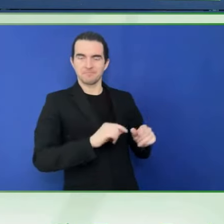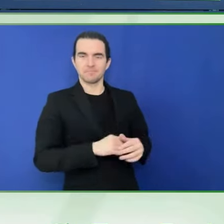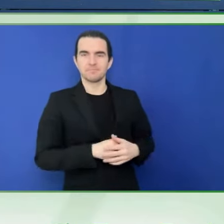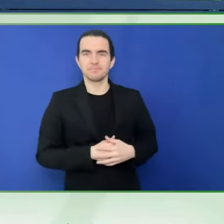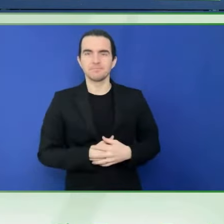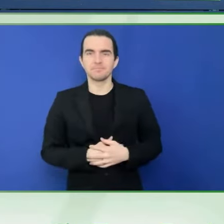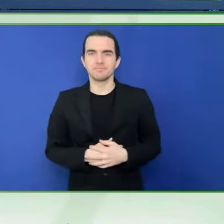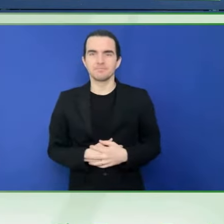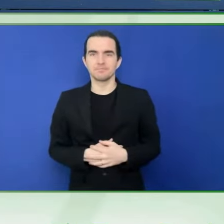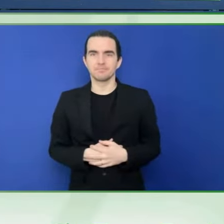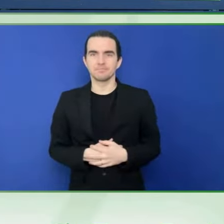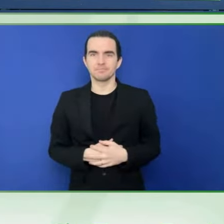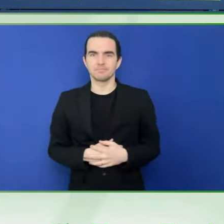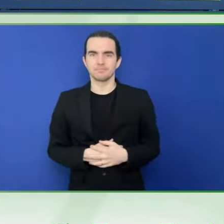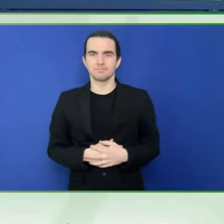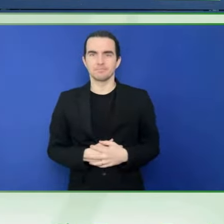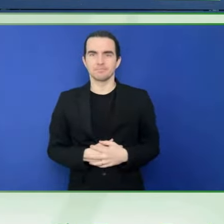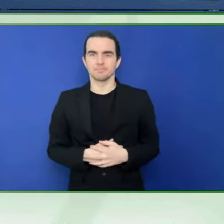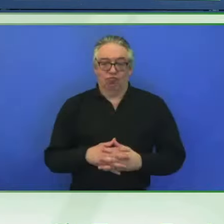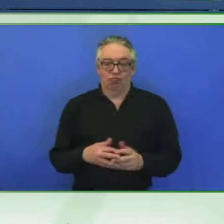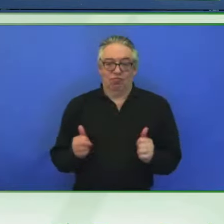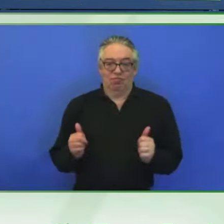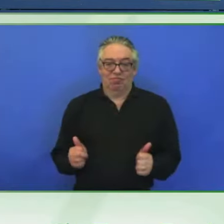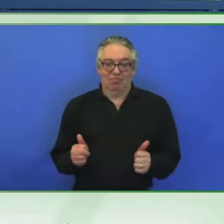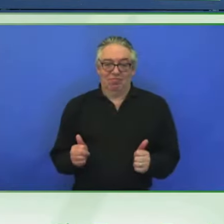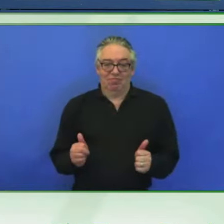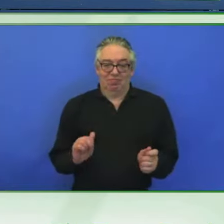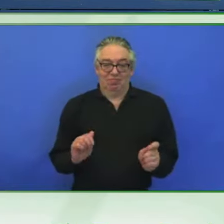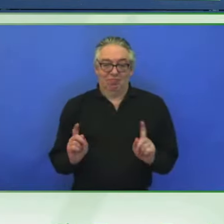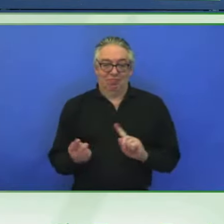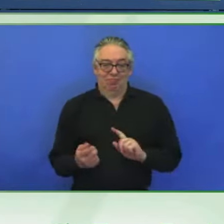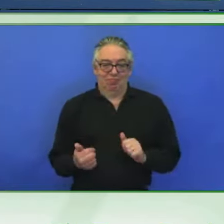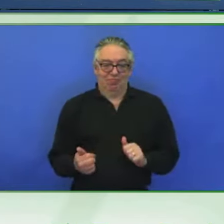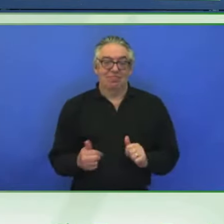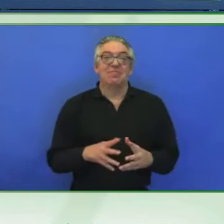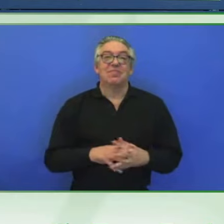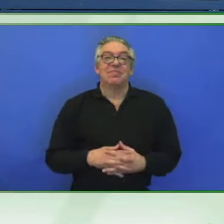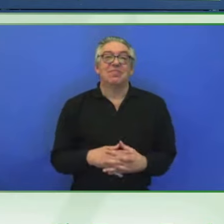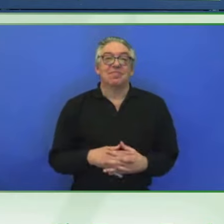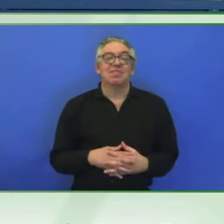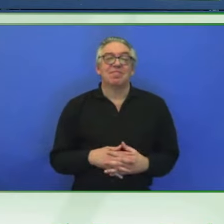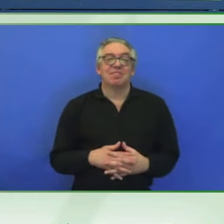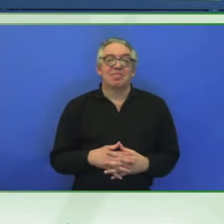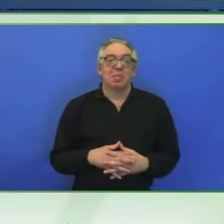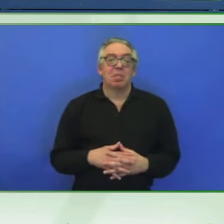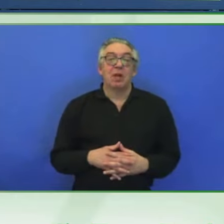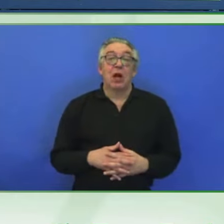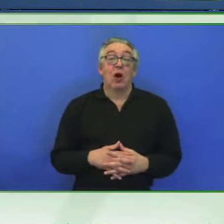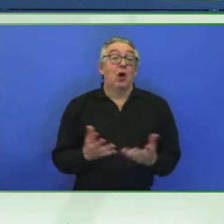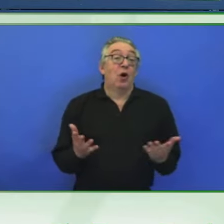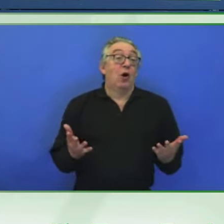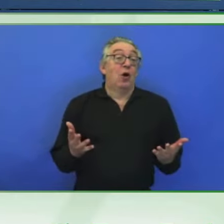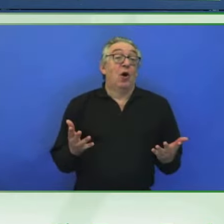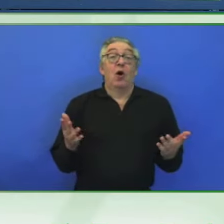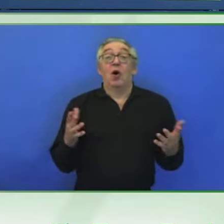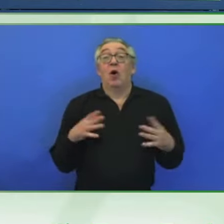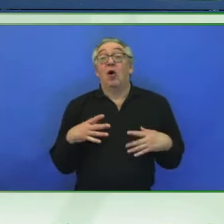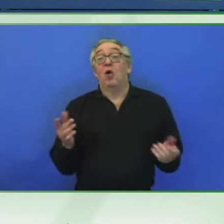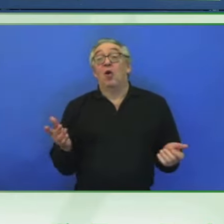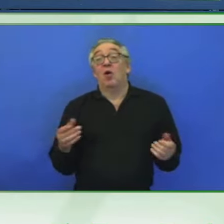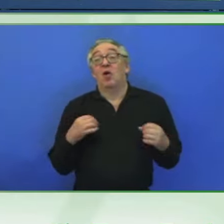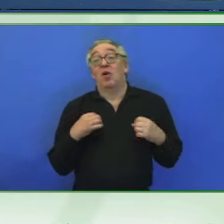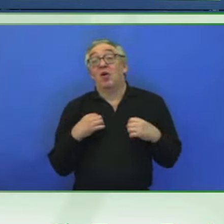end, I would like to, we are of course a little bit,